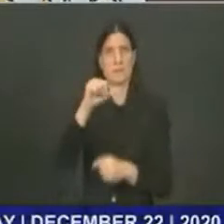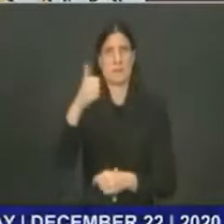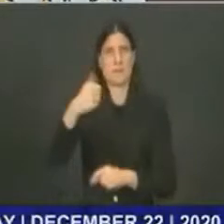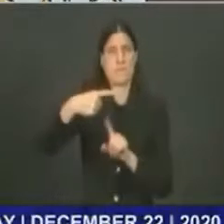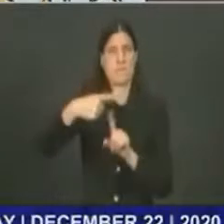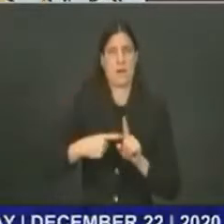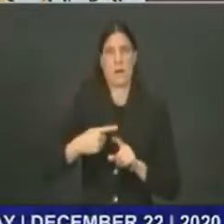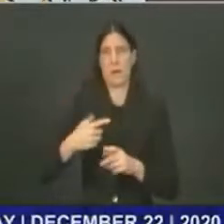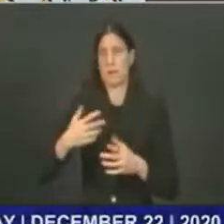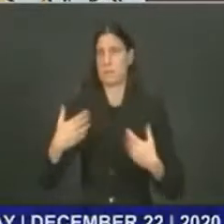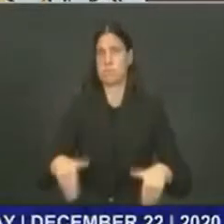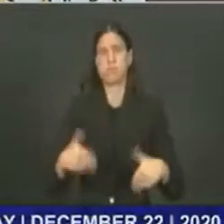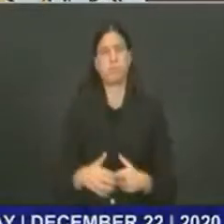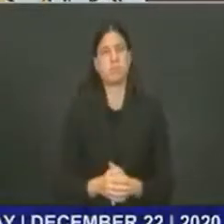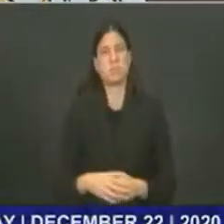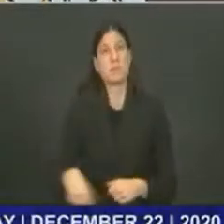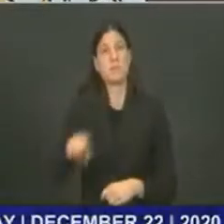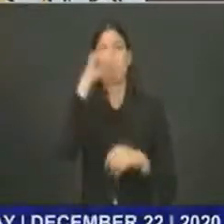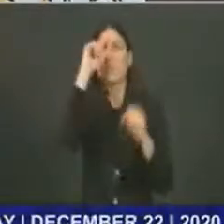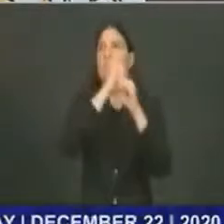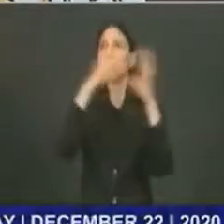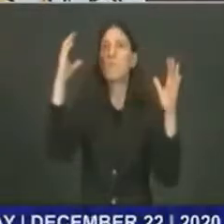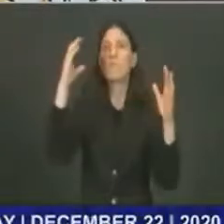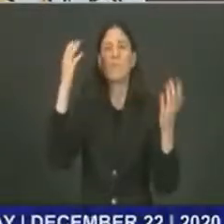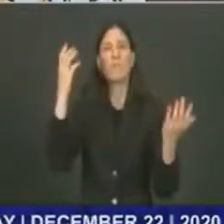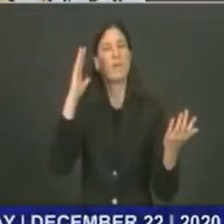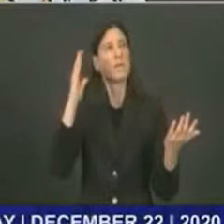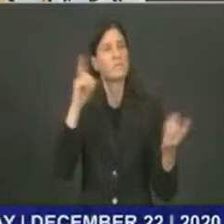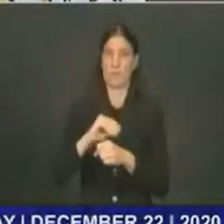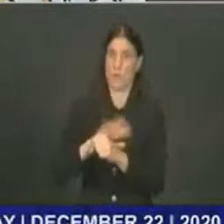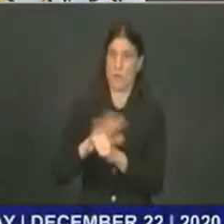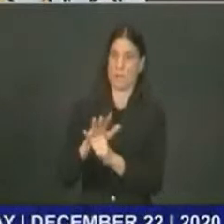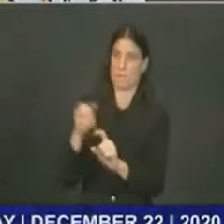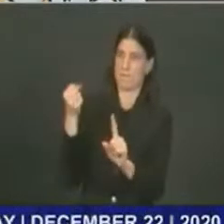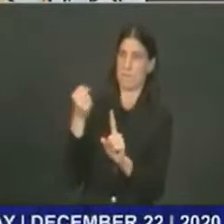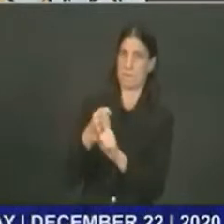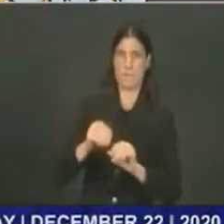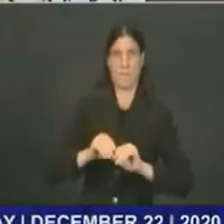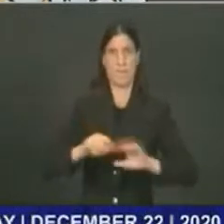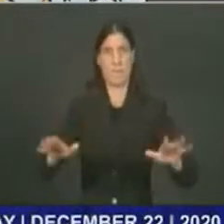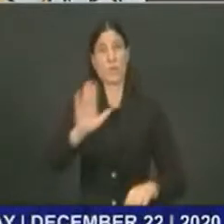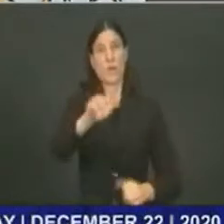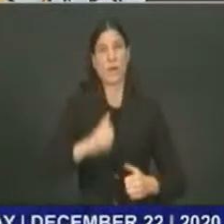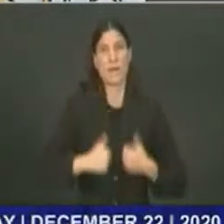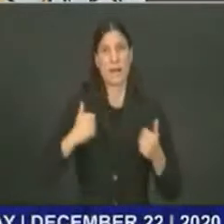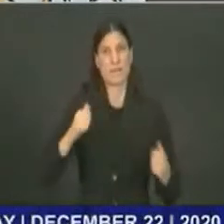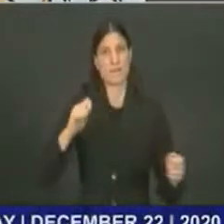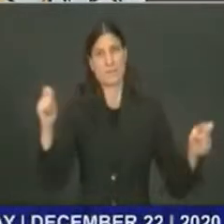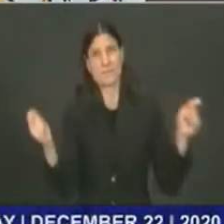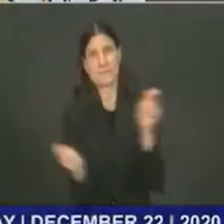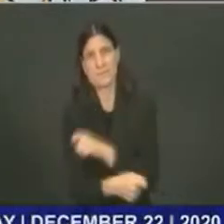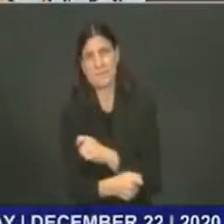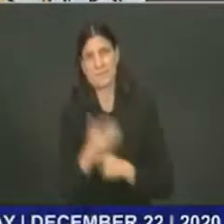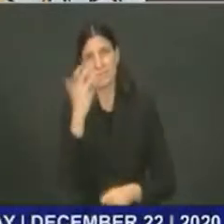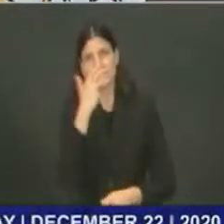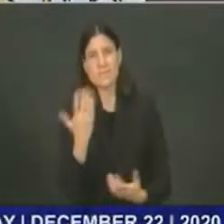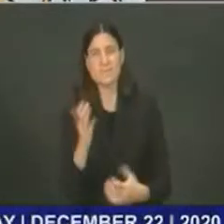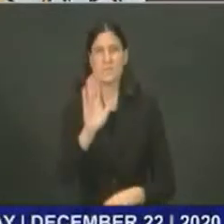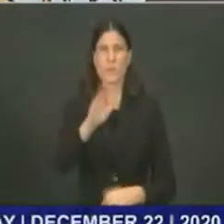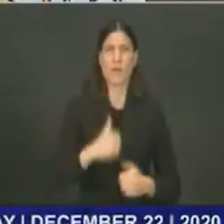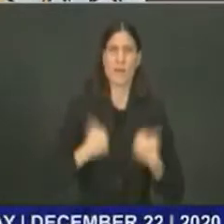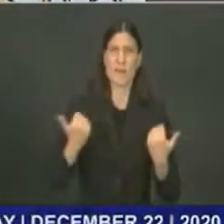ever thought that they could. And it's put enormous strain on them, their own health, their families. And I want